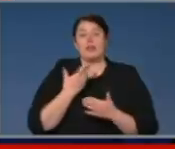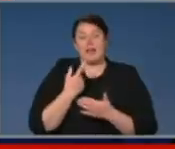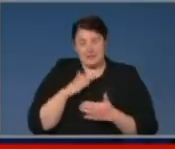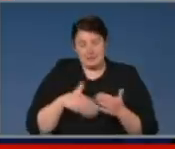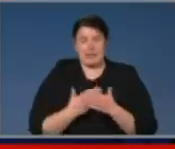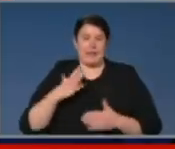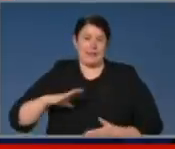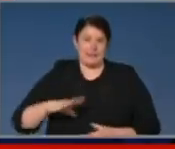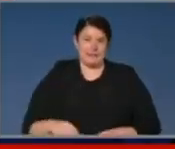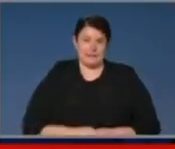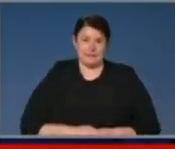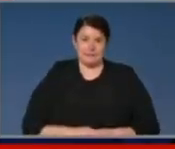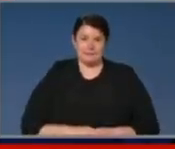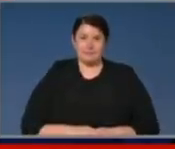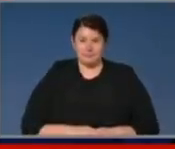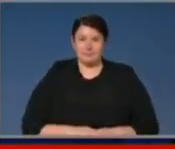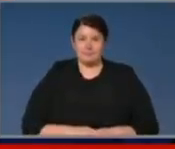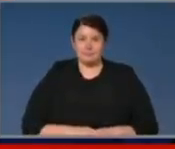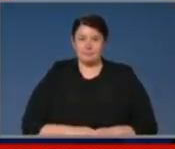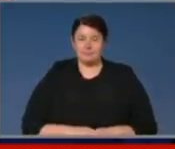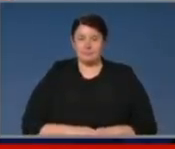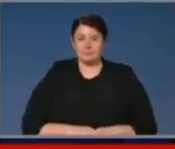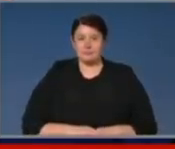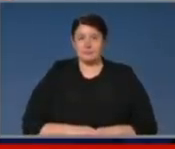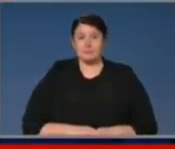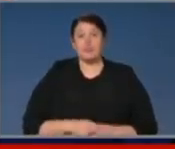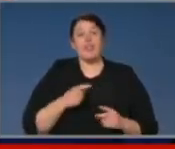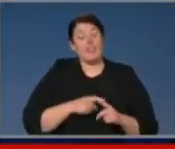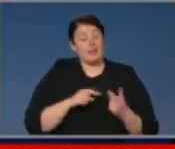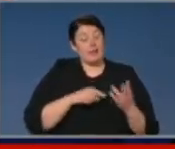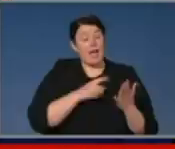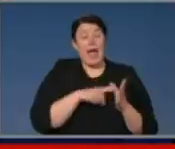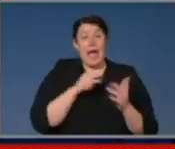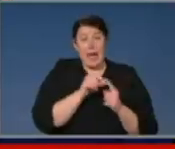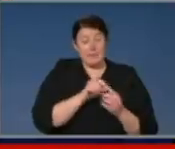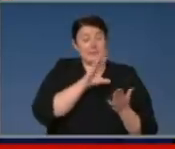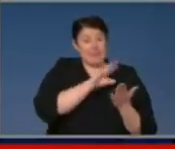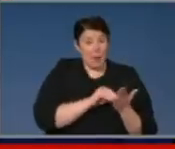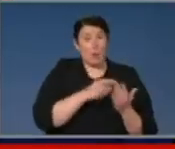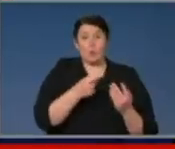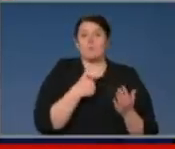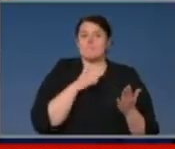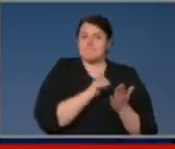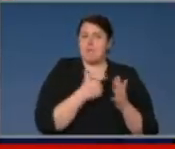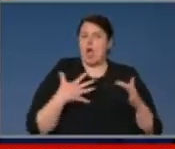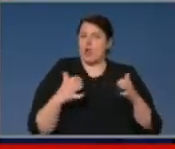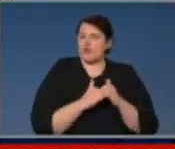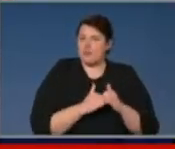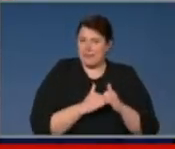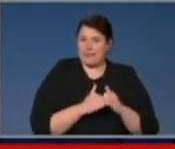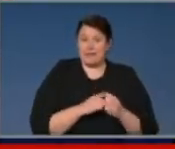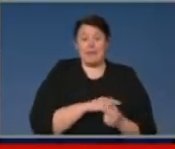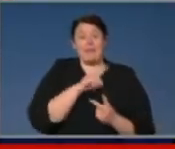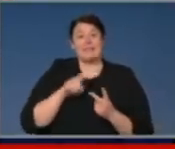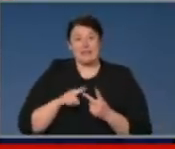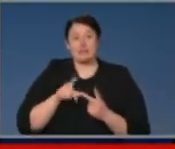voluntary consent for downloading the app, but you're asked a second time. Only a state public health official can be given access